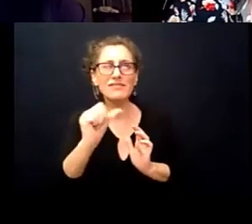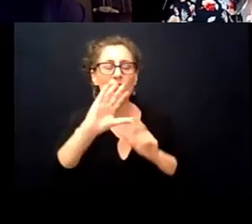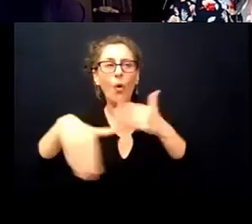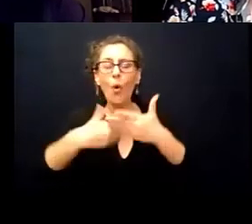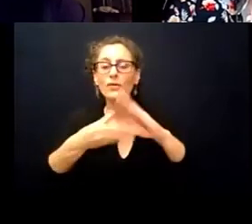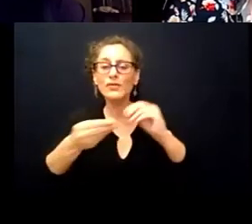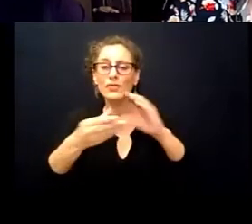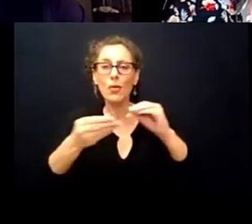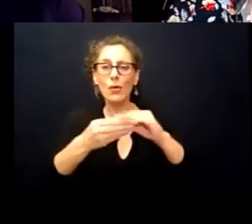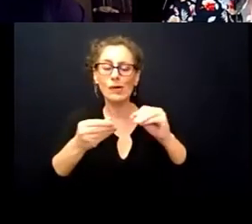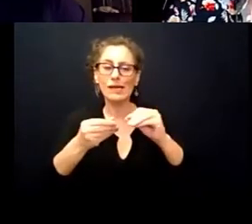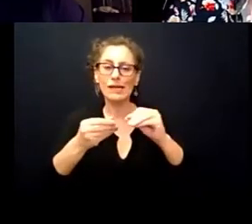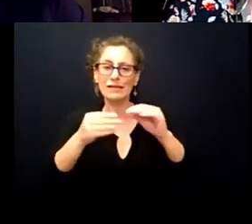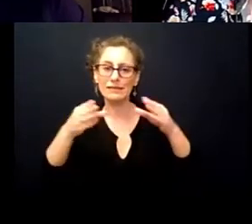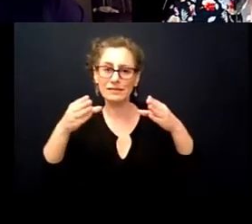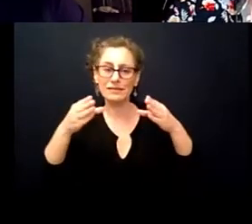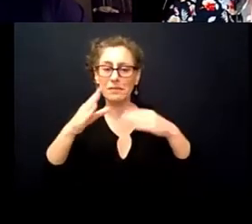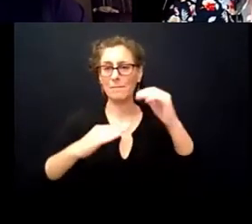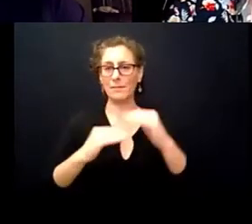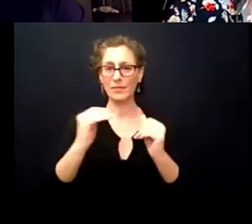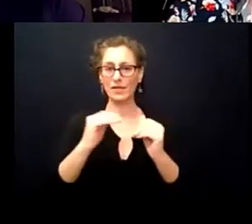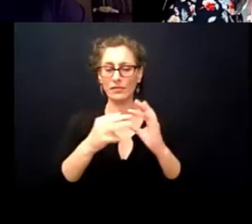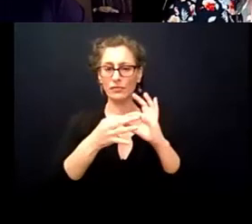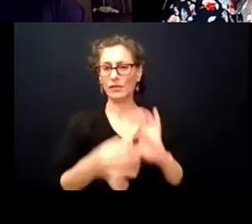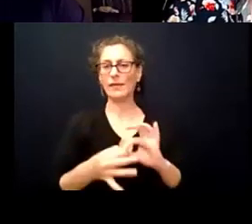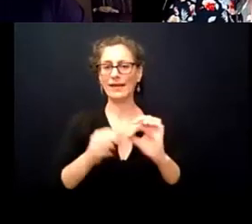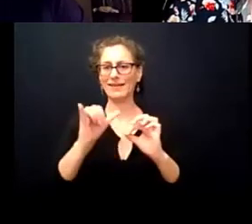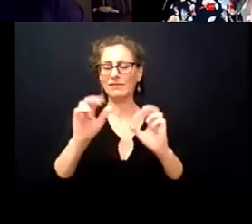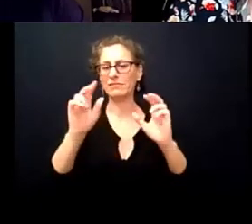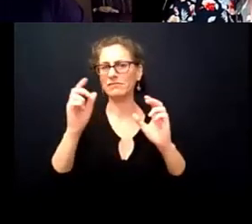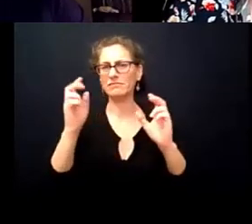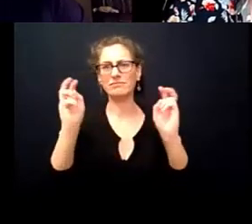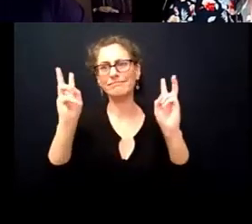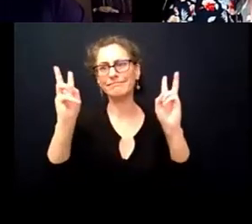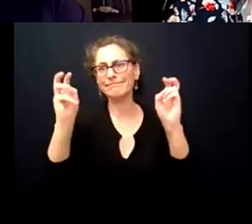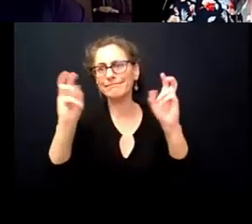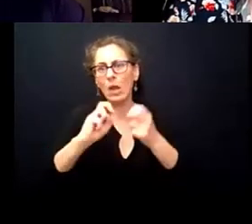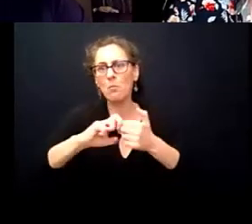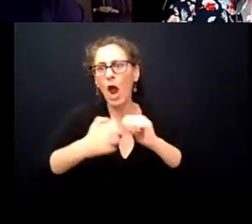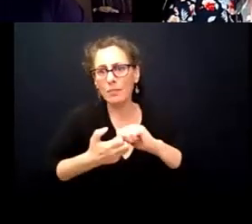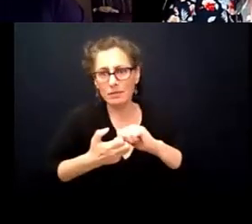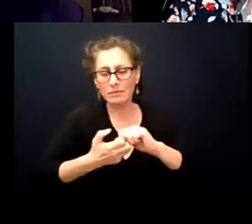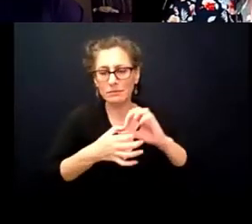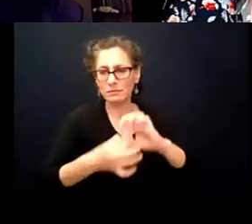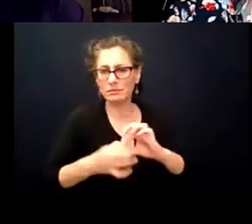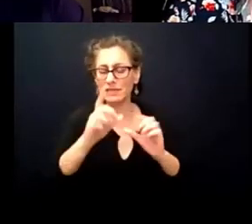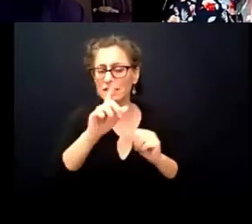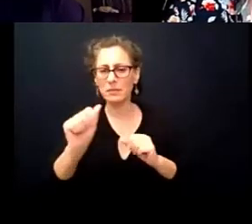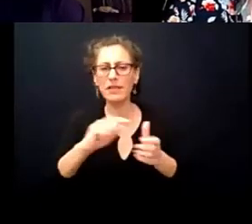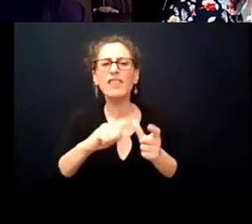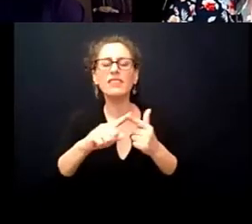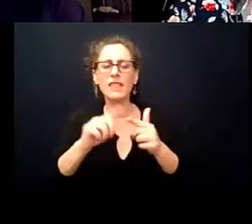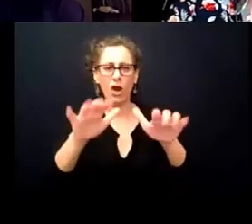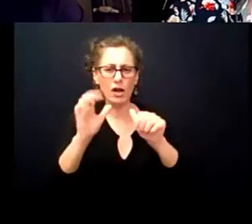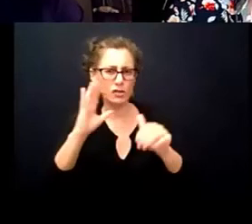is not built around some problem started by that disability, then audiences are going to expect